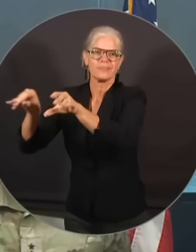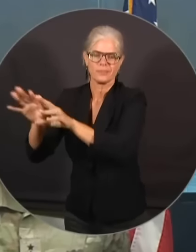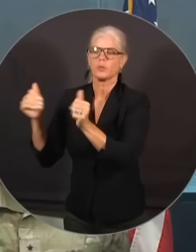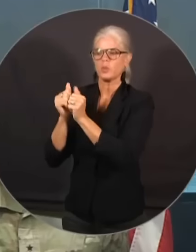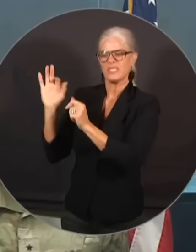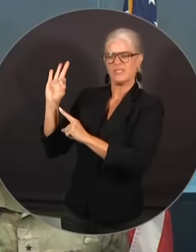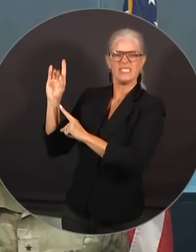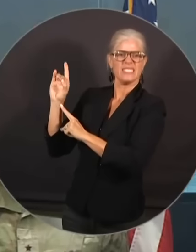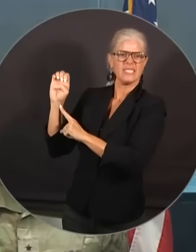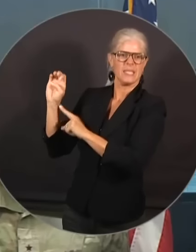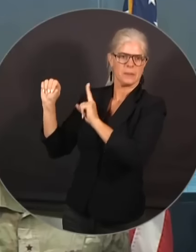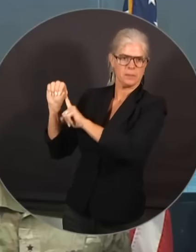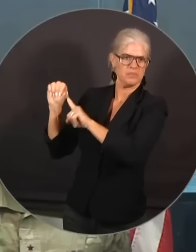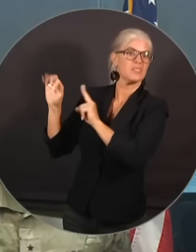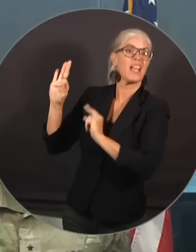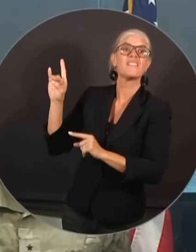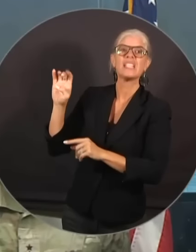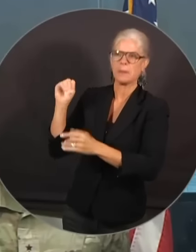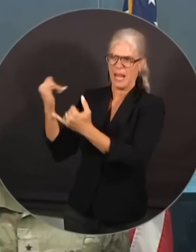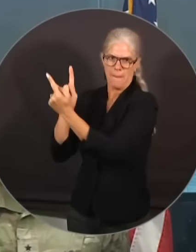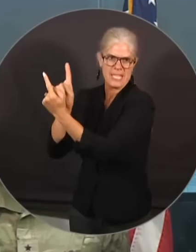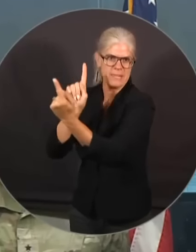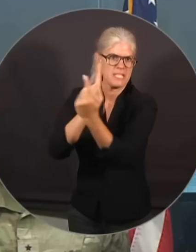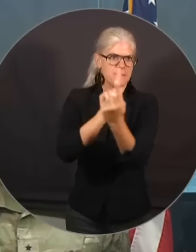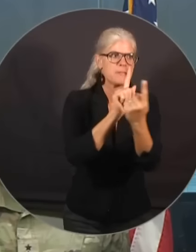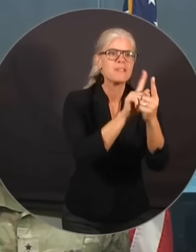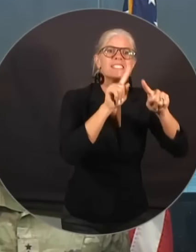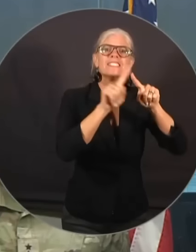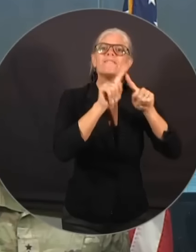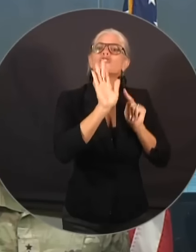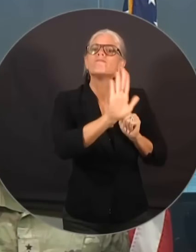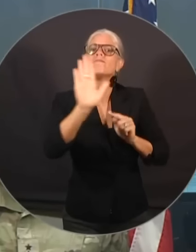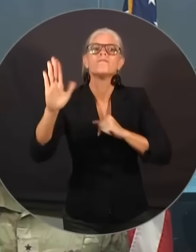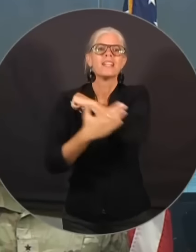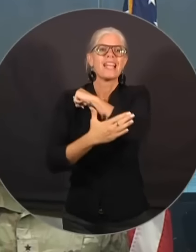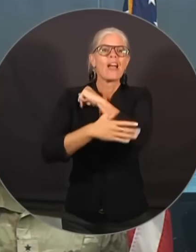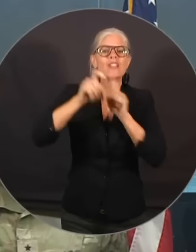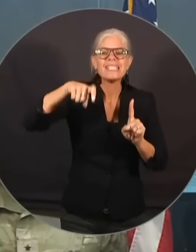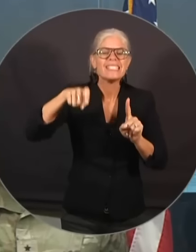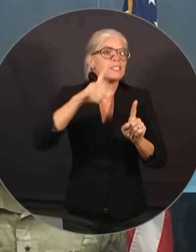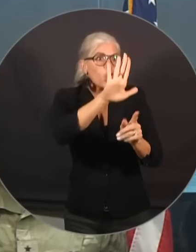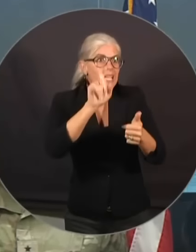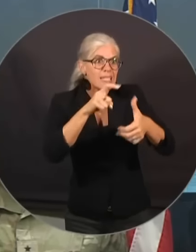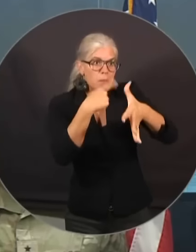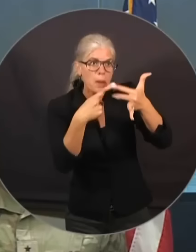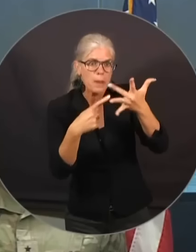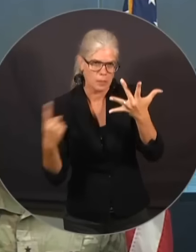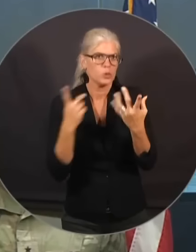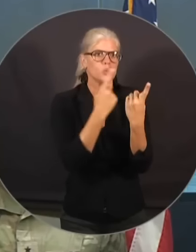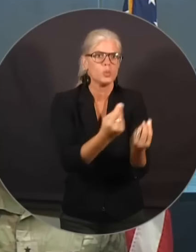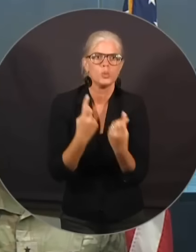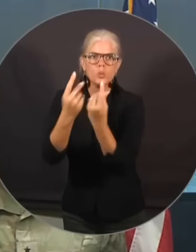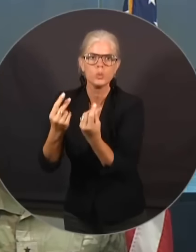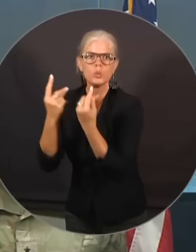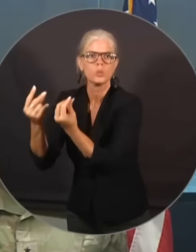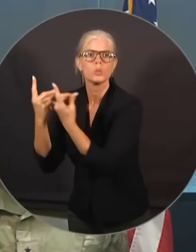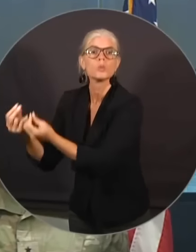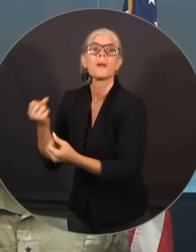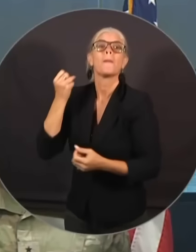be filled, and they will continue to be filled until they're all done. Many of those are more for post-storm